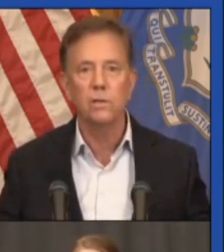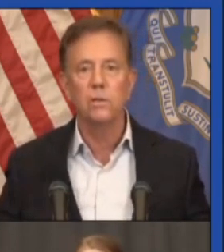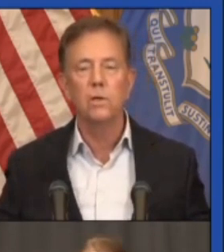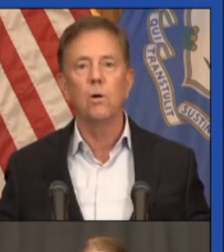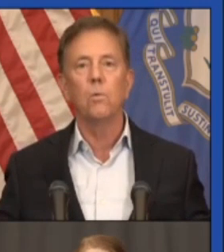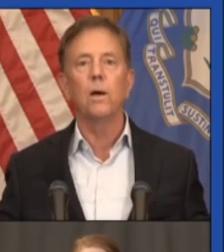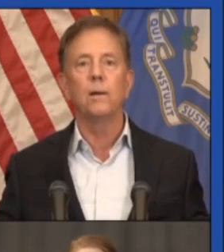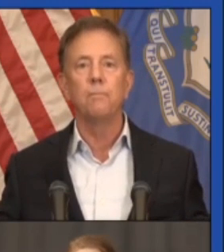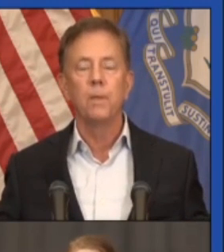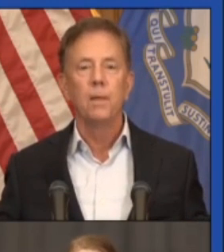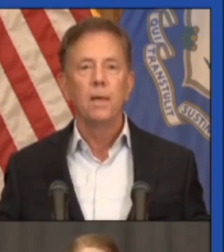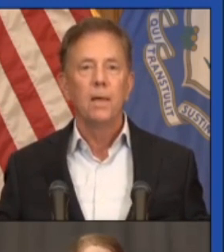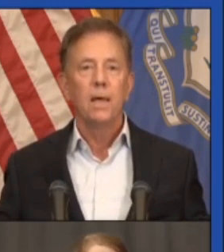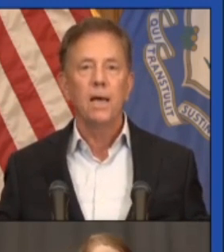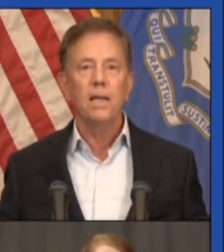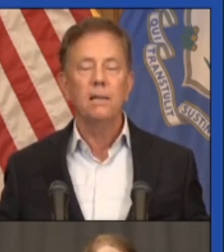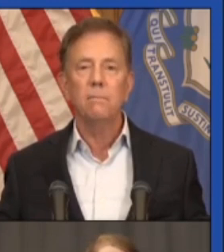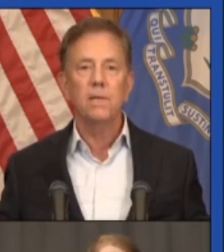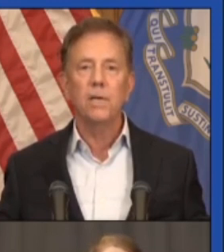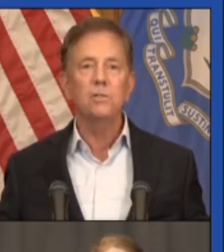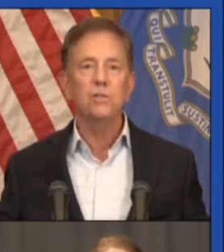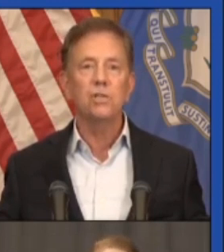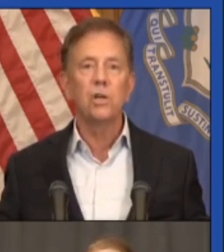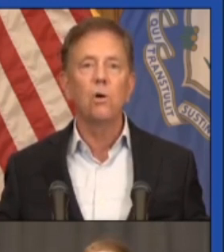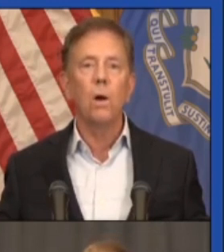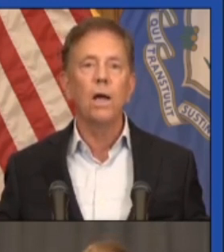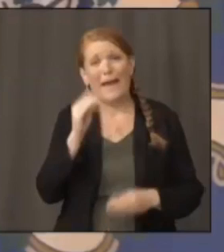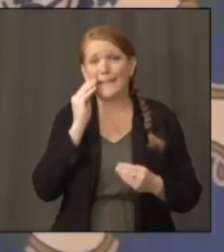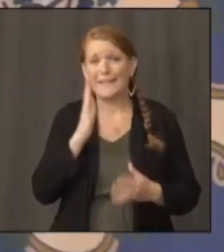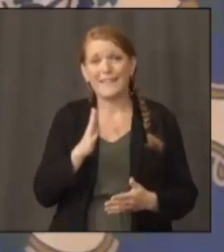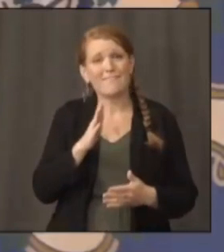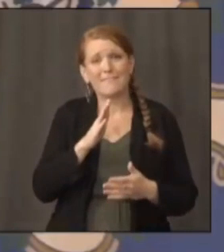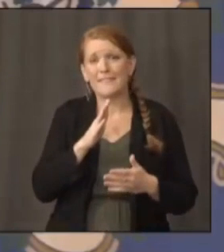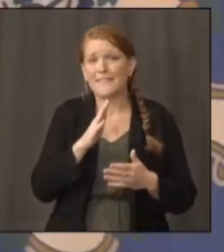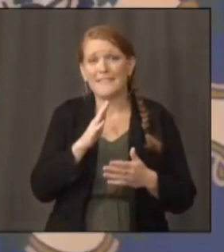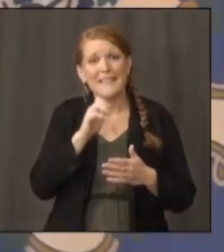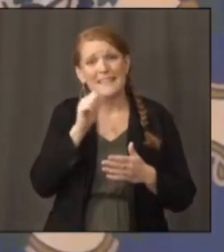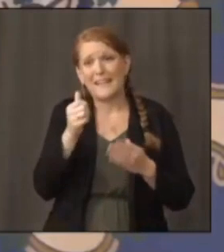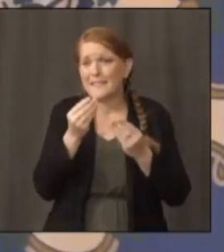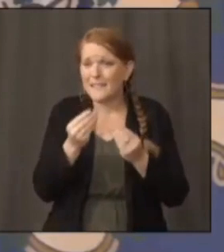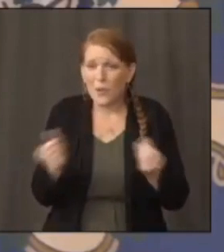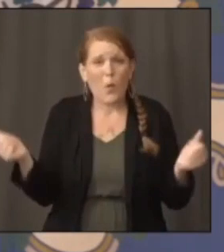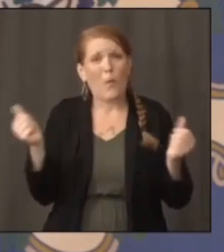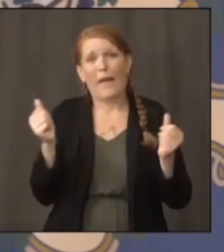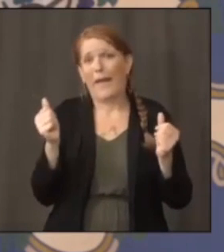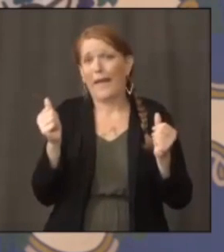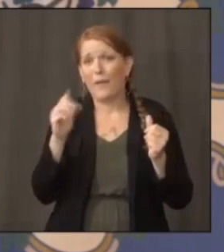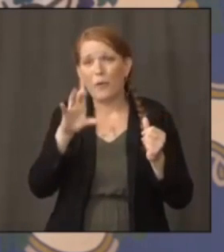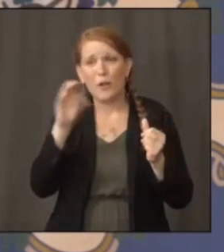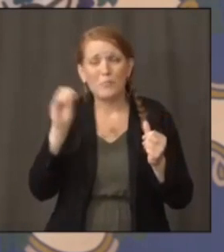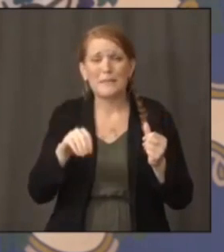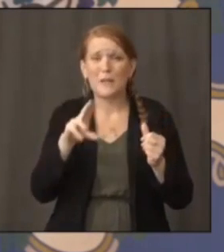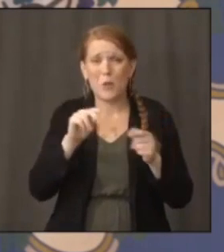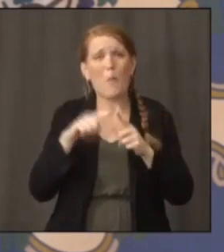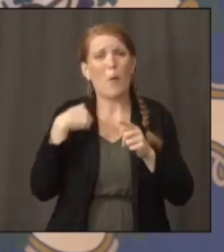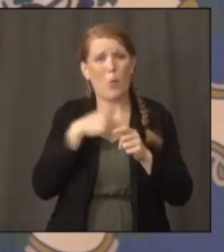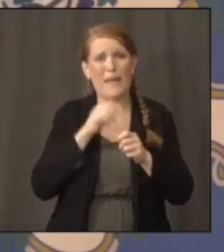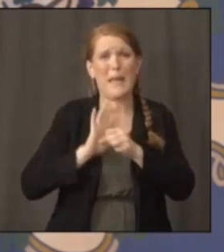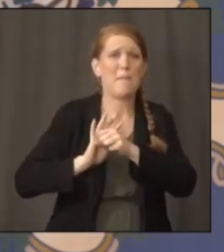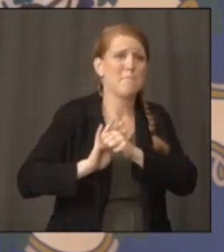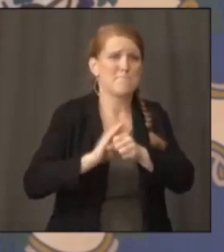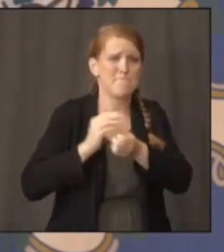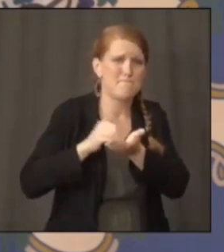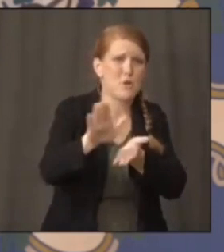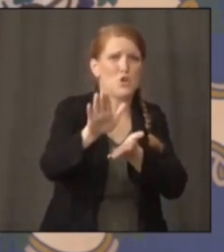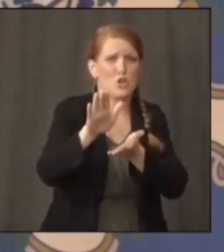will COVID go away? Addie, it doesn't just go away, but we can help push it away. And we can help push it away by wearing the